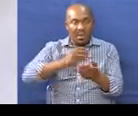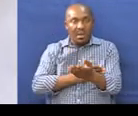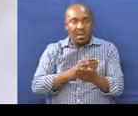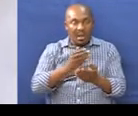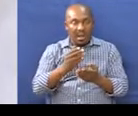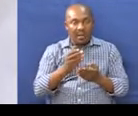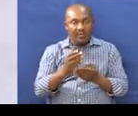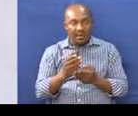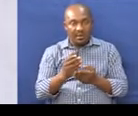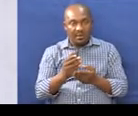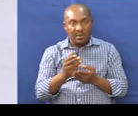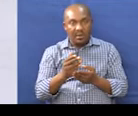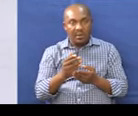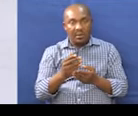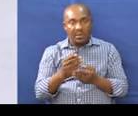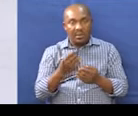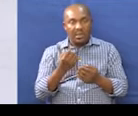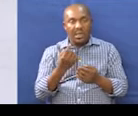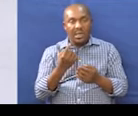After each drop,